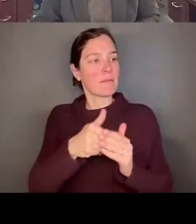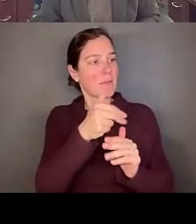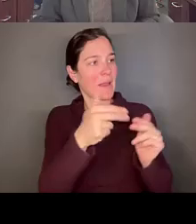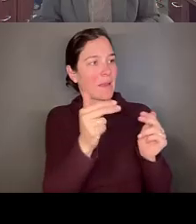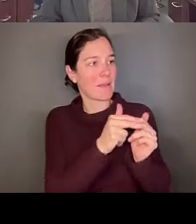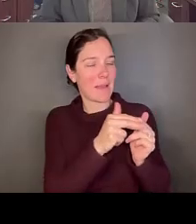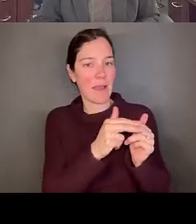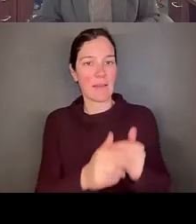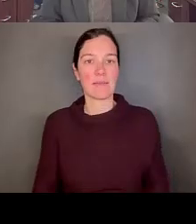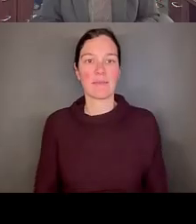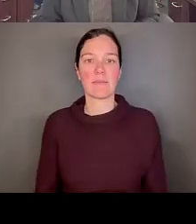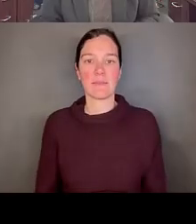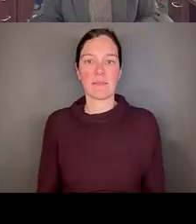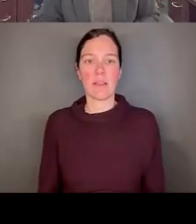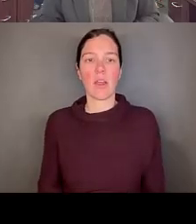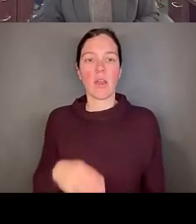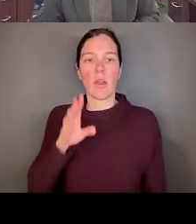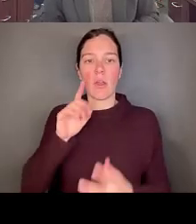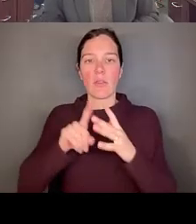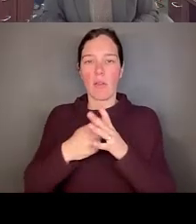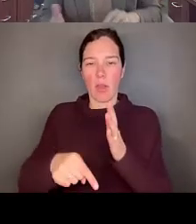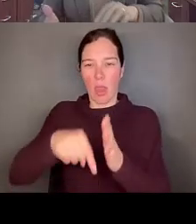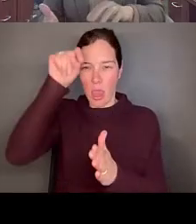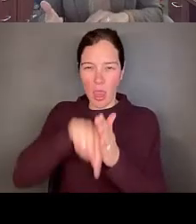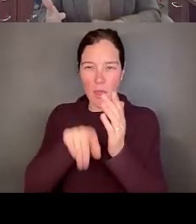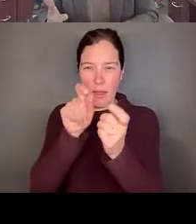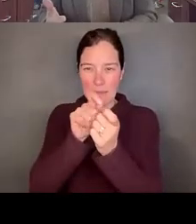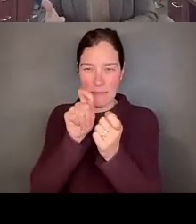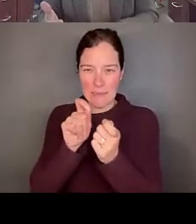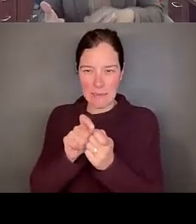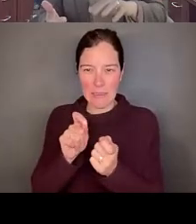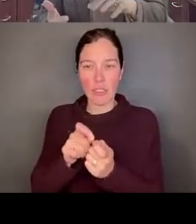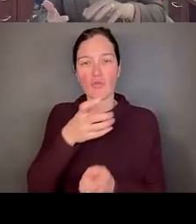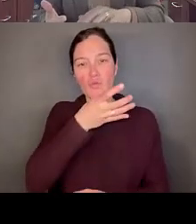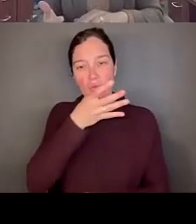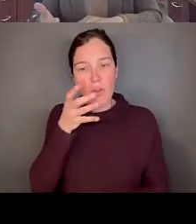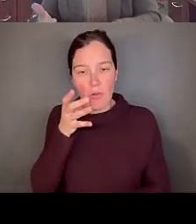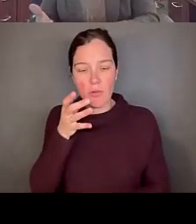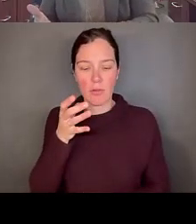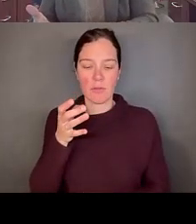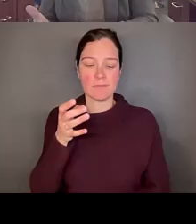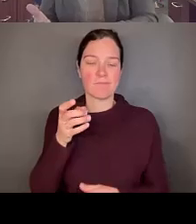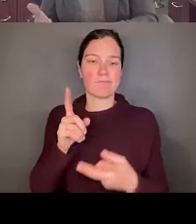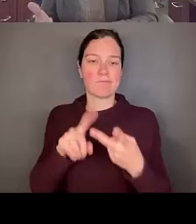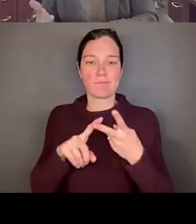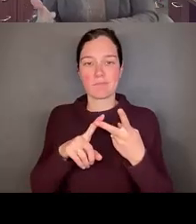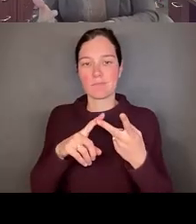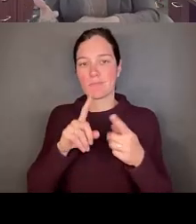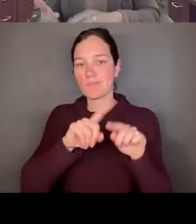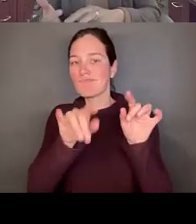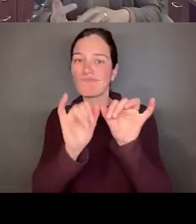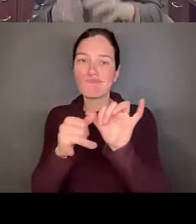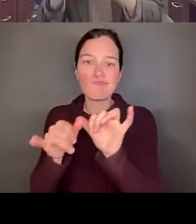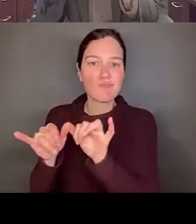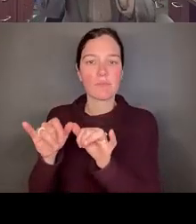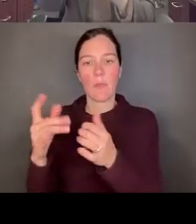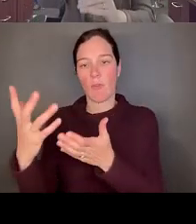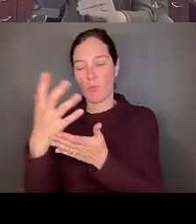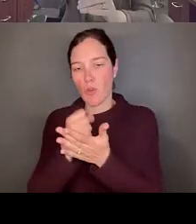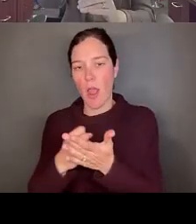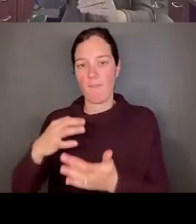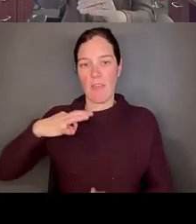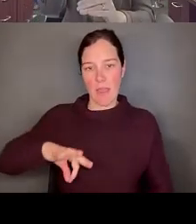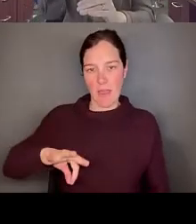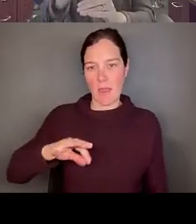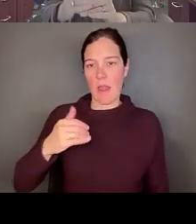going to start to jump into the weeds a little bit more. You'll see us dive into rurals, dive into various metrics of profit. And again, you've got